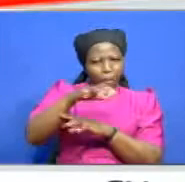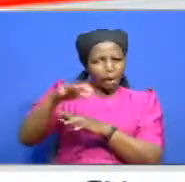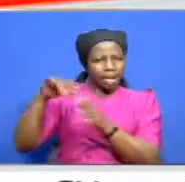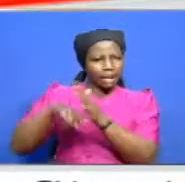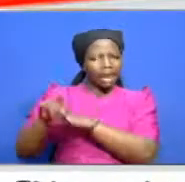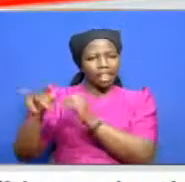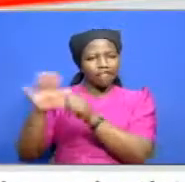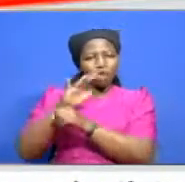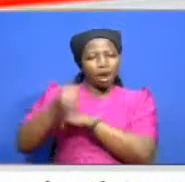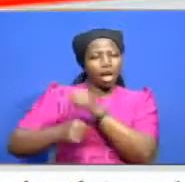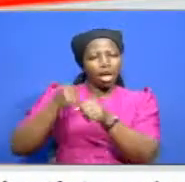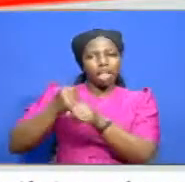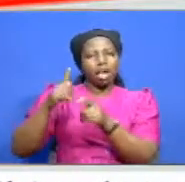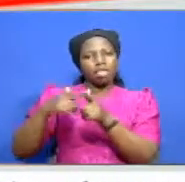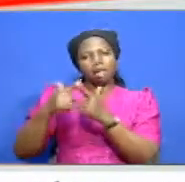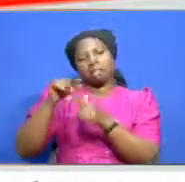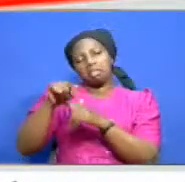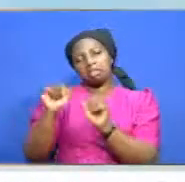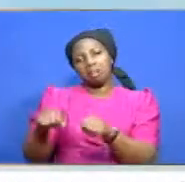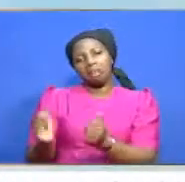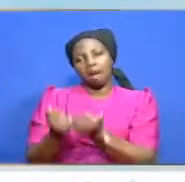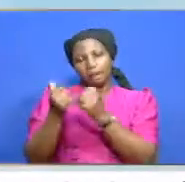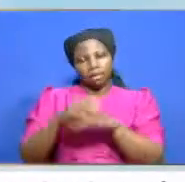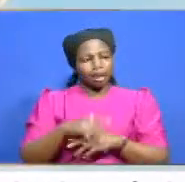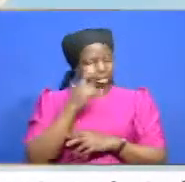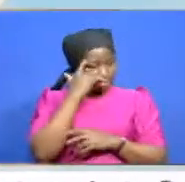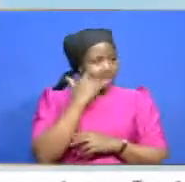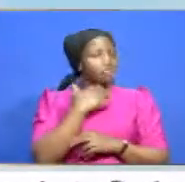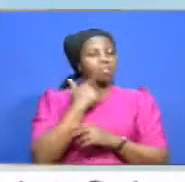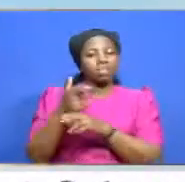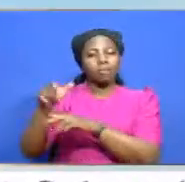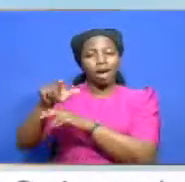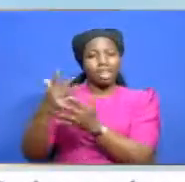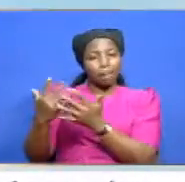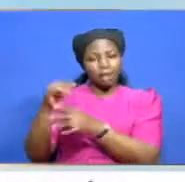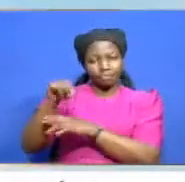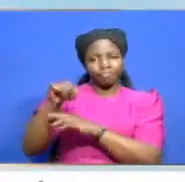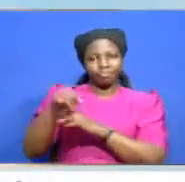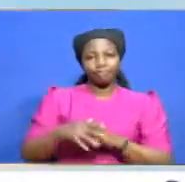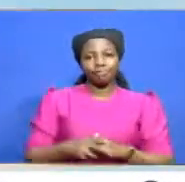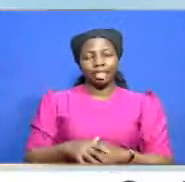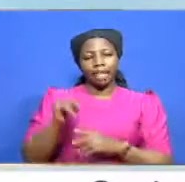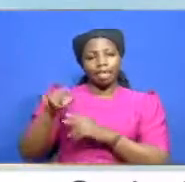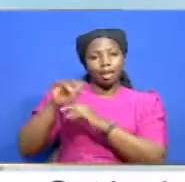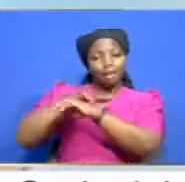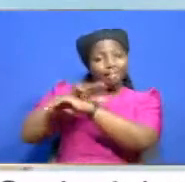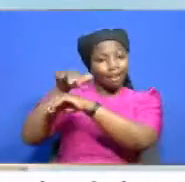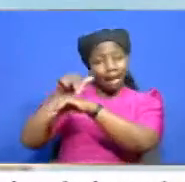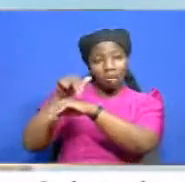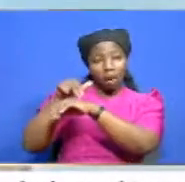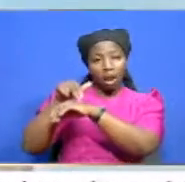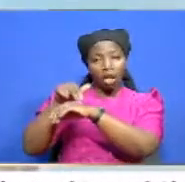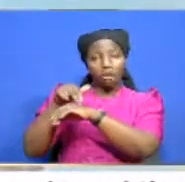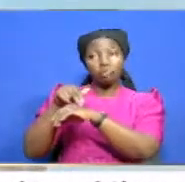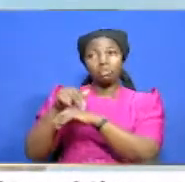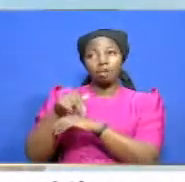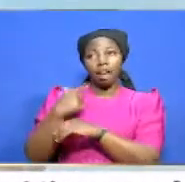I wanted to make some contribution to this. Mm. Go ahead. In this nation, we seem not to be very